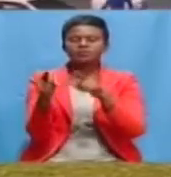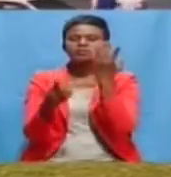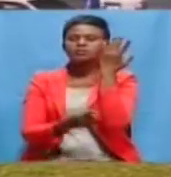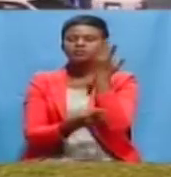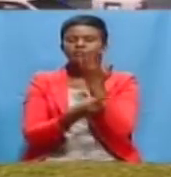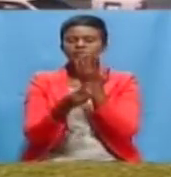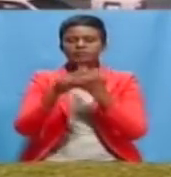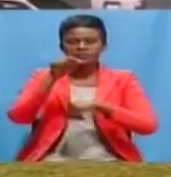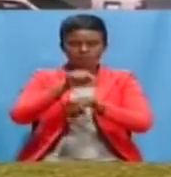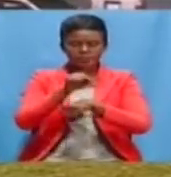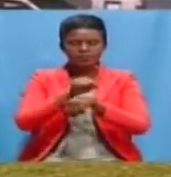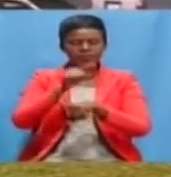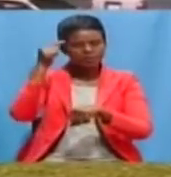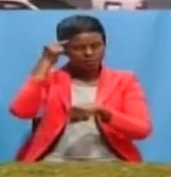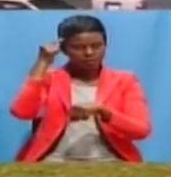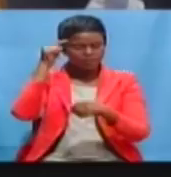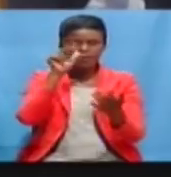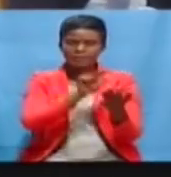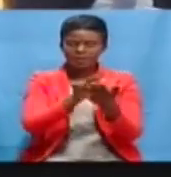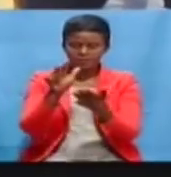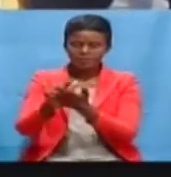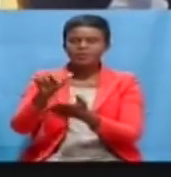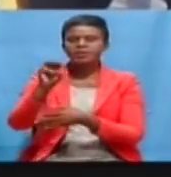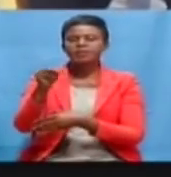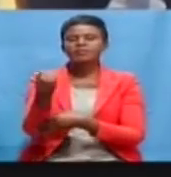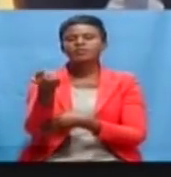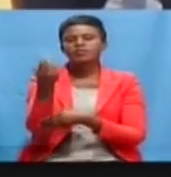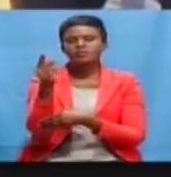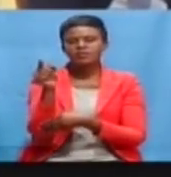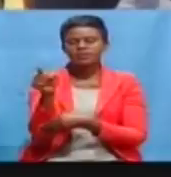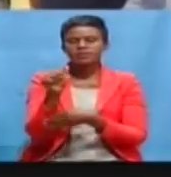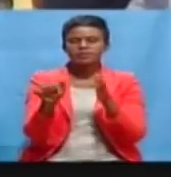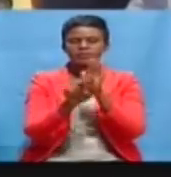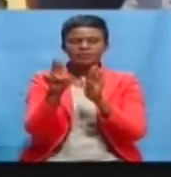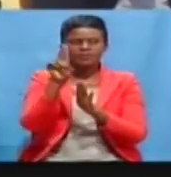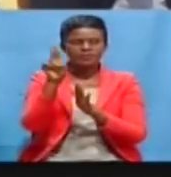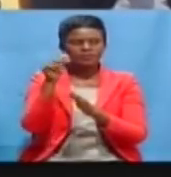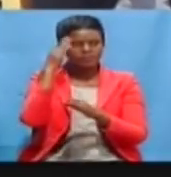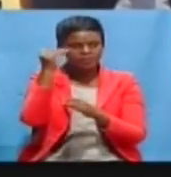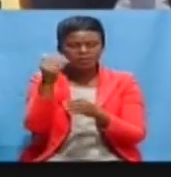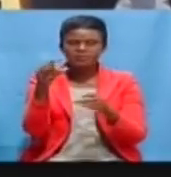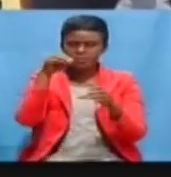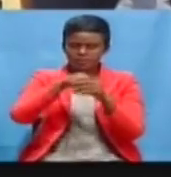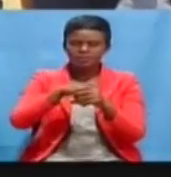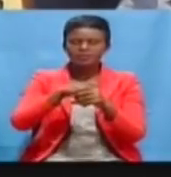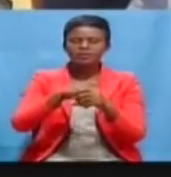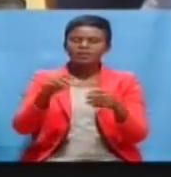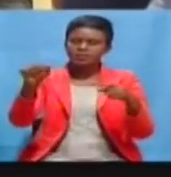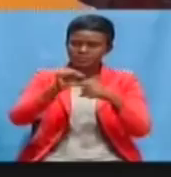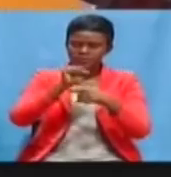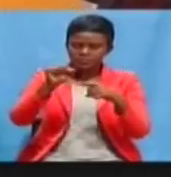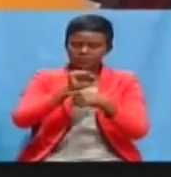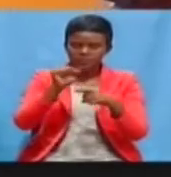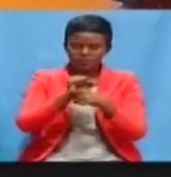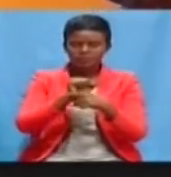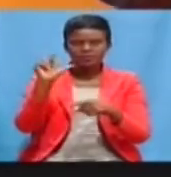projects, government has signed a memorandum of understanding with universities to incorporate theoretical concepts